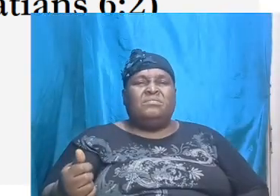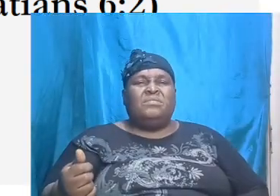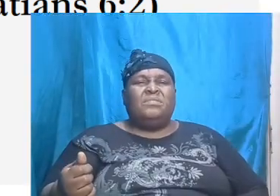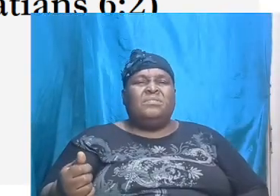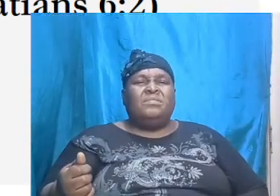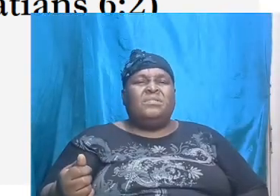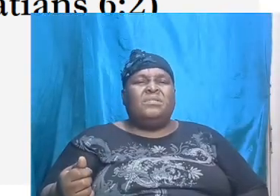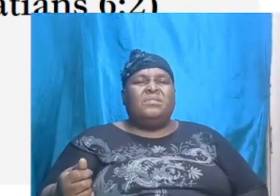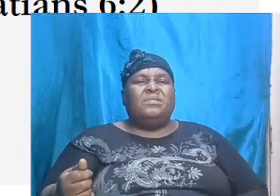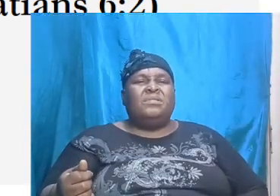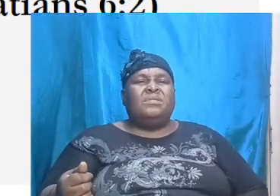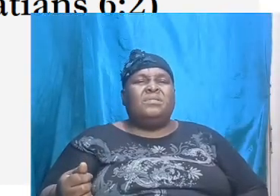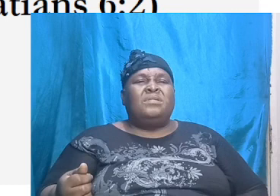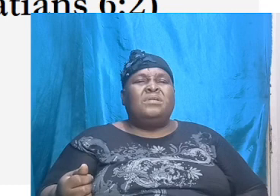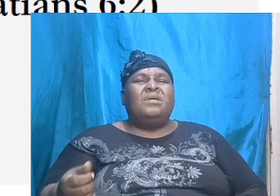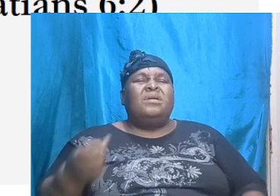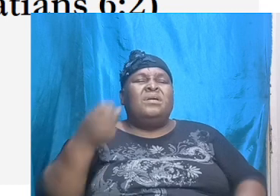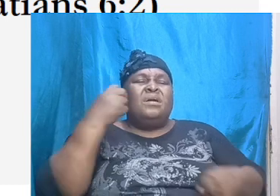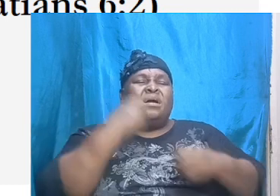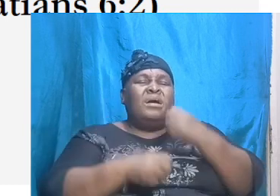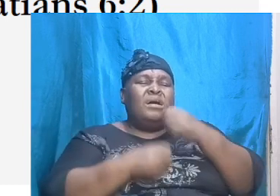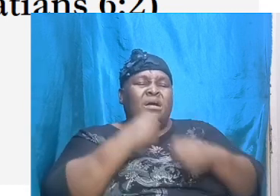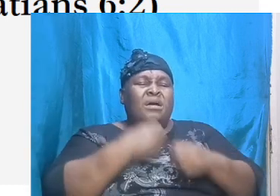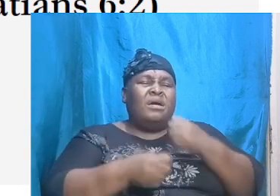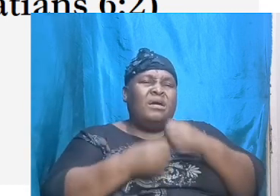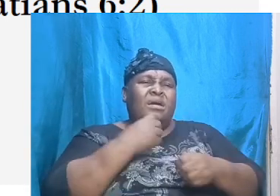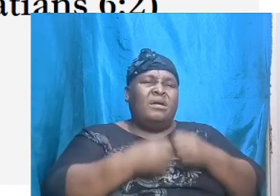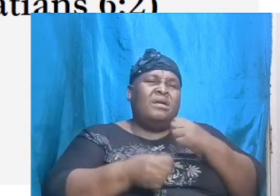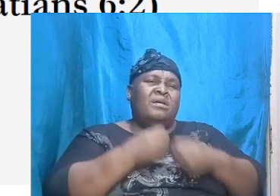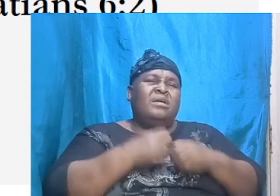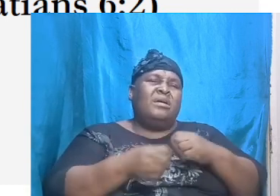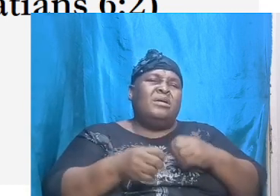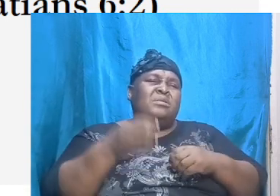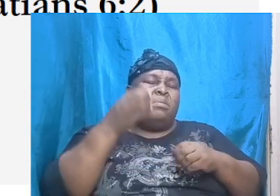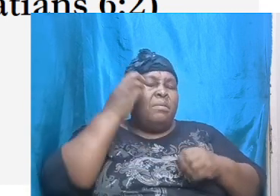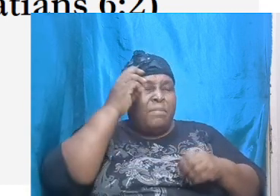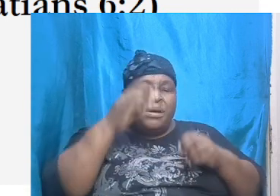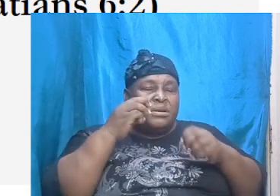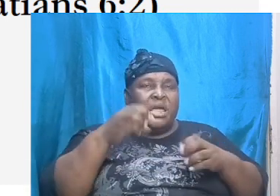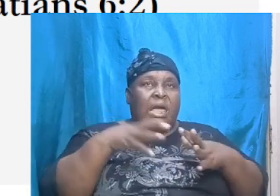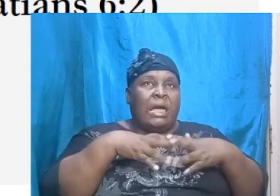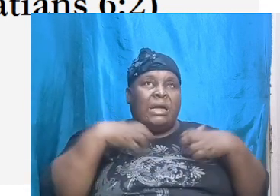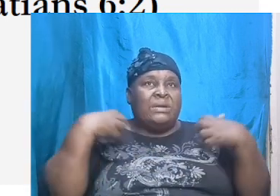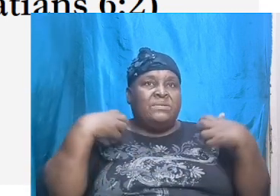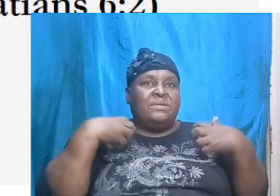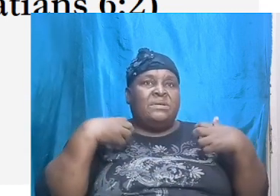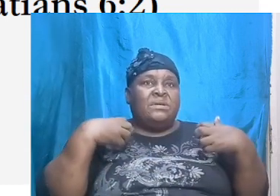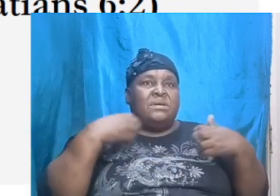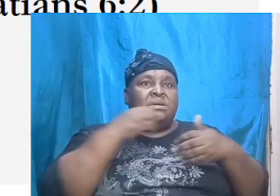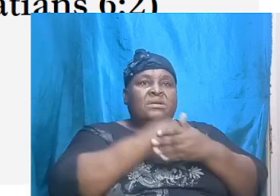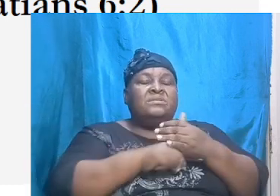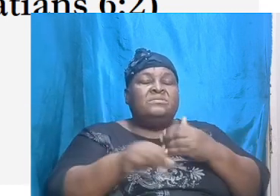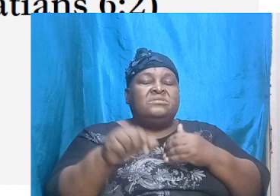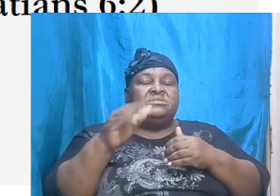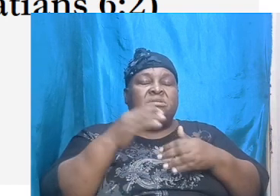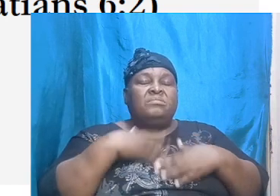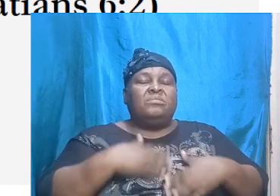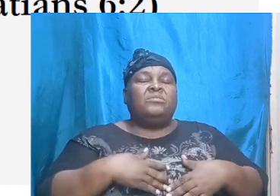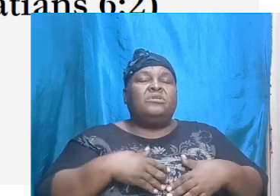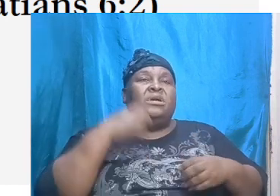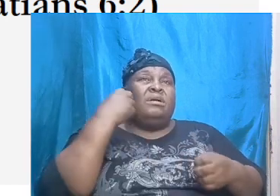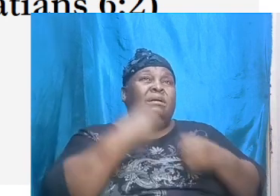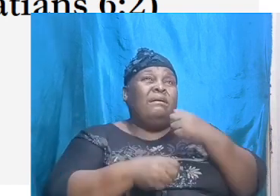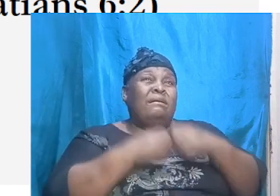Brethren, it is difficult to be mad and to be angry at somebody. It's difficult to hold grudge for people. It's